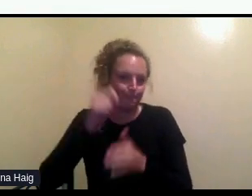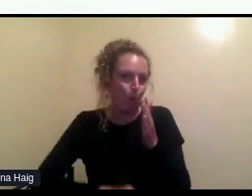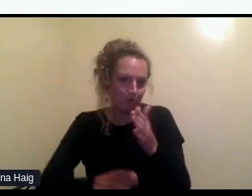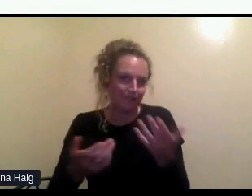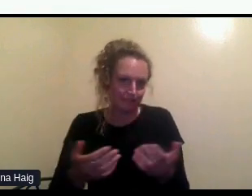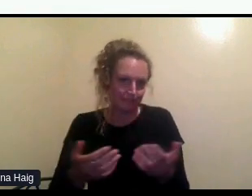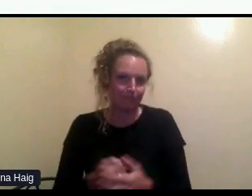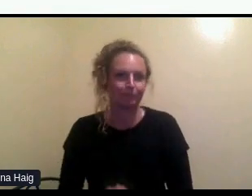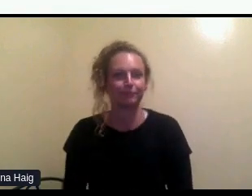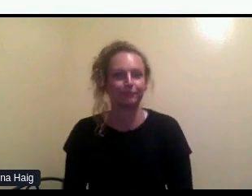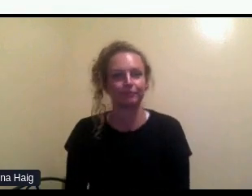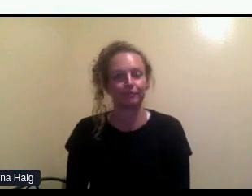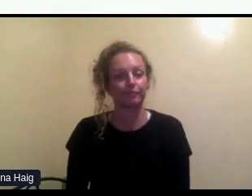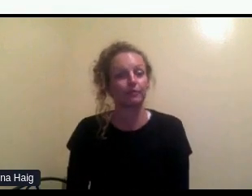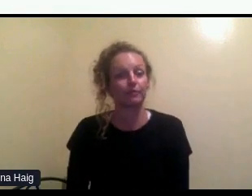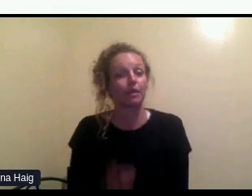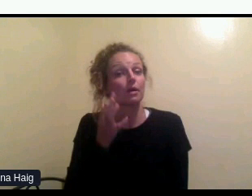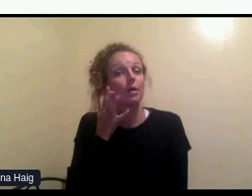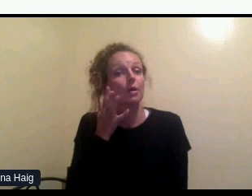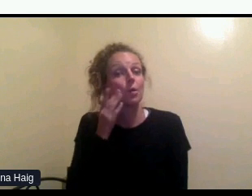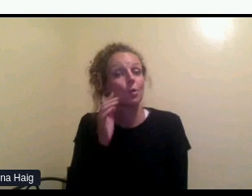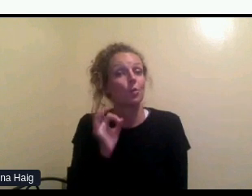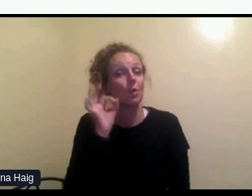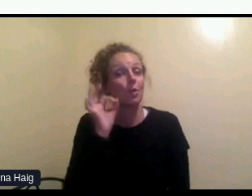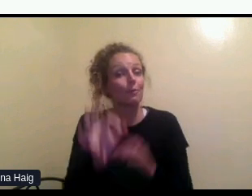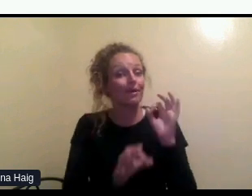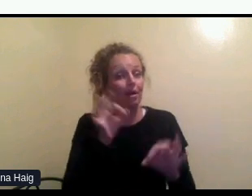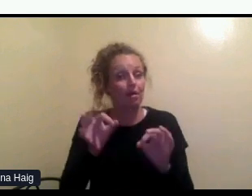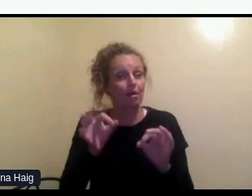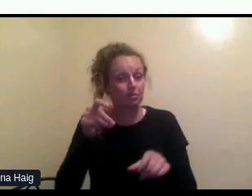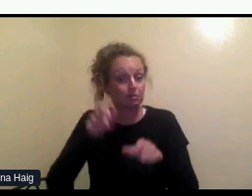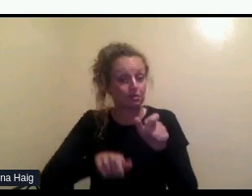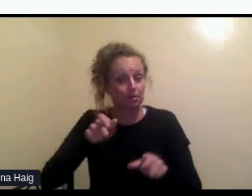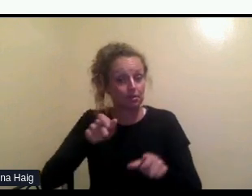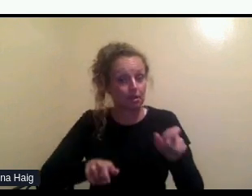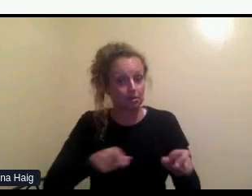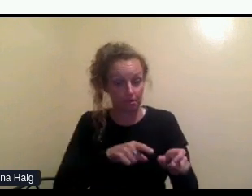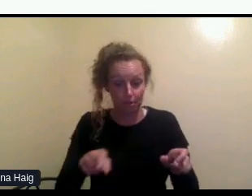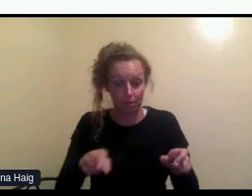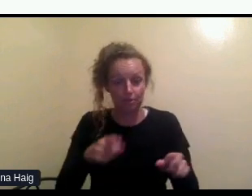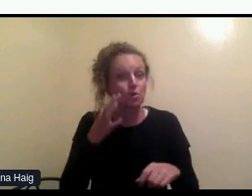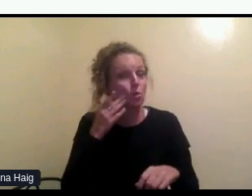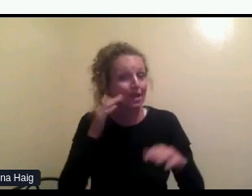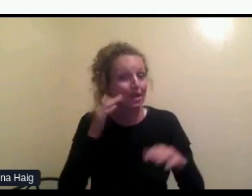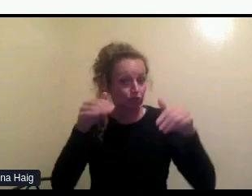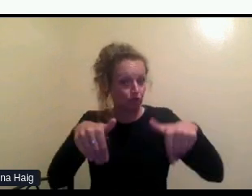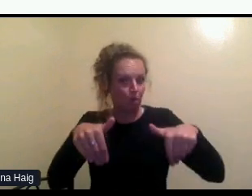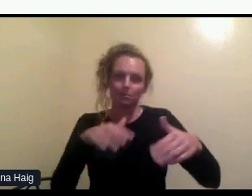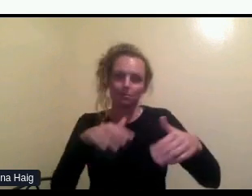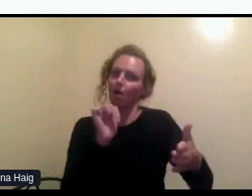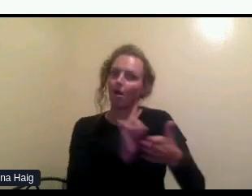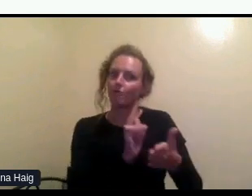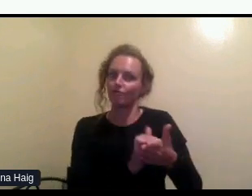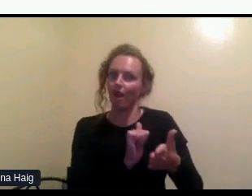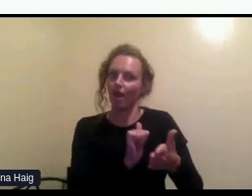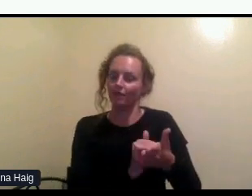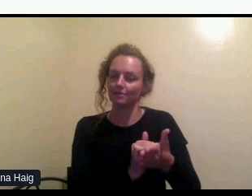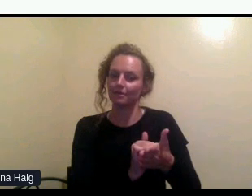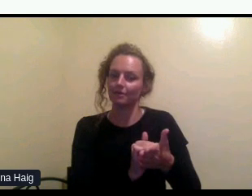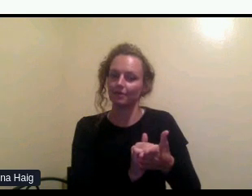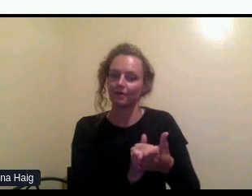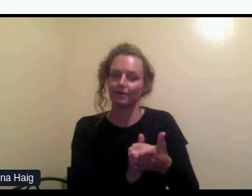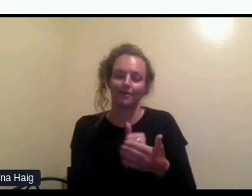When we asked customers about instances about shops that gave it right, that got it right, it always seemed to come down to